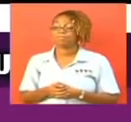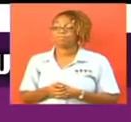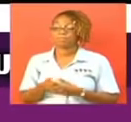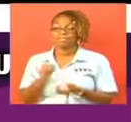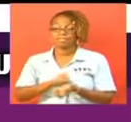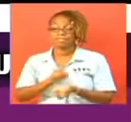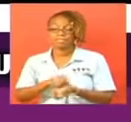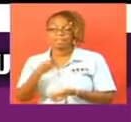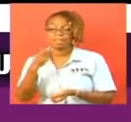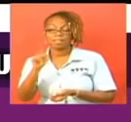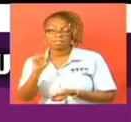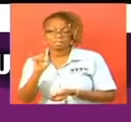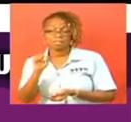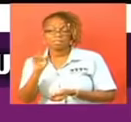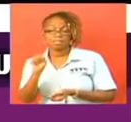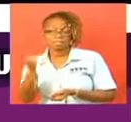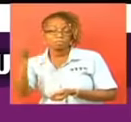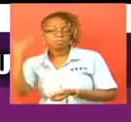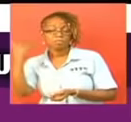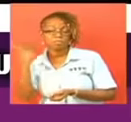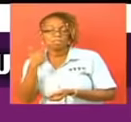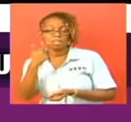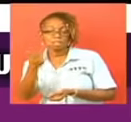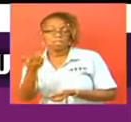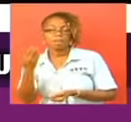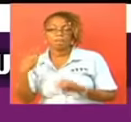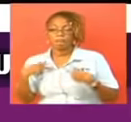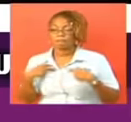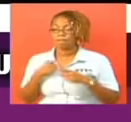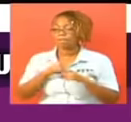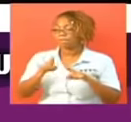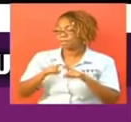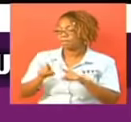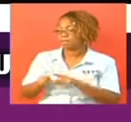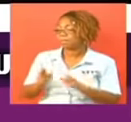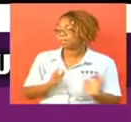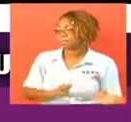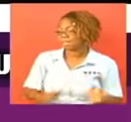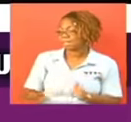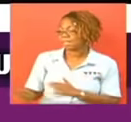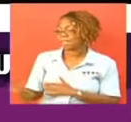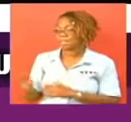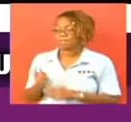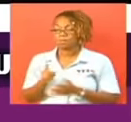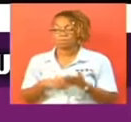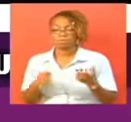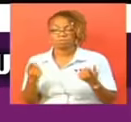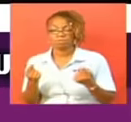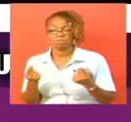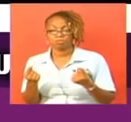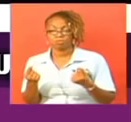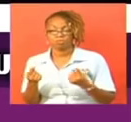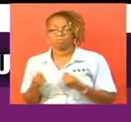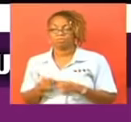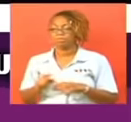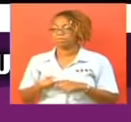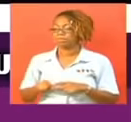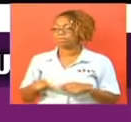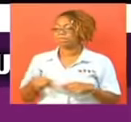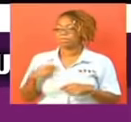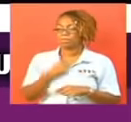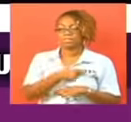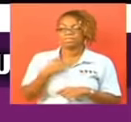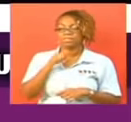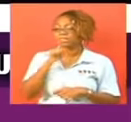that were implemented compared to the time before, you're not seeing that decrease as you would have